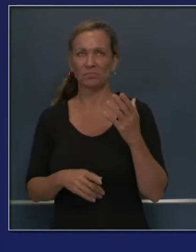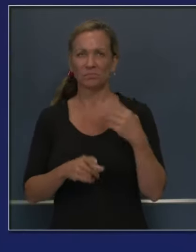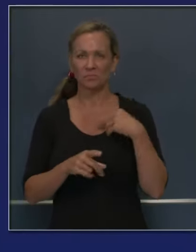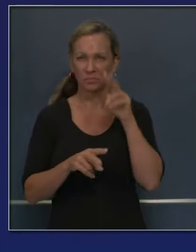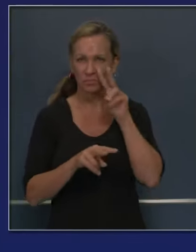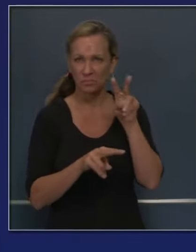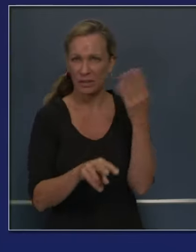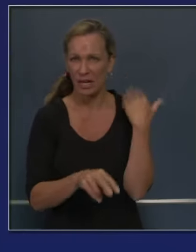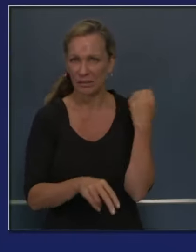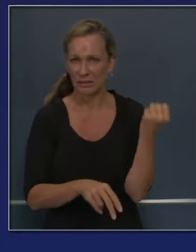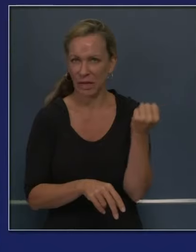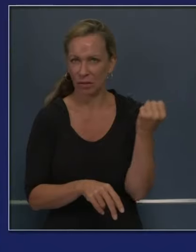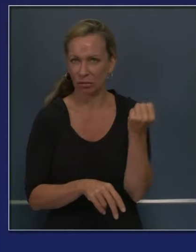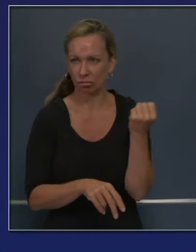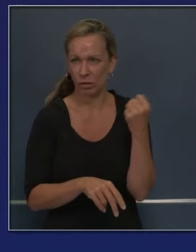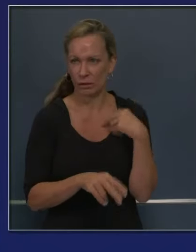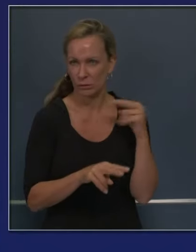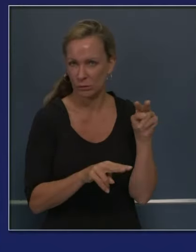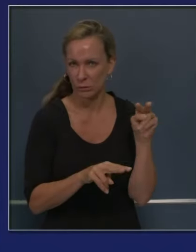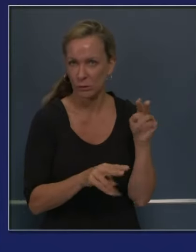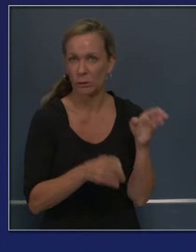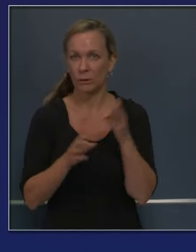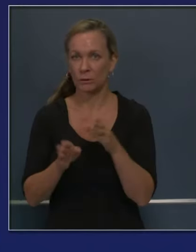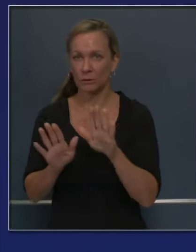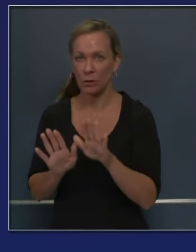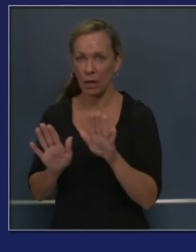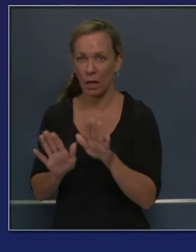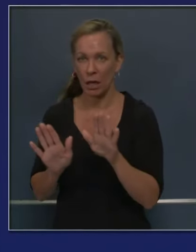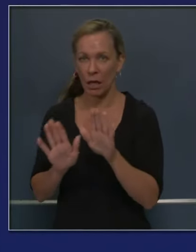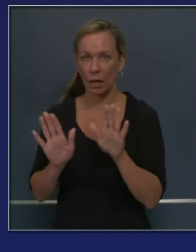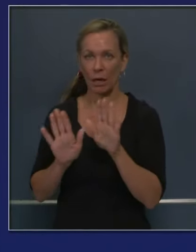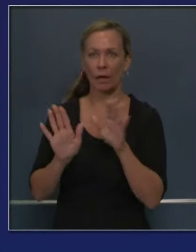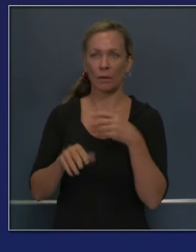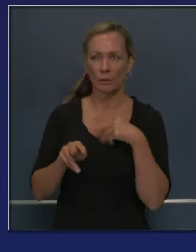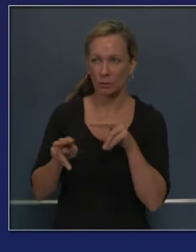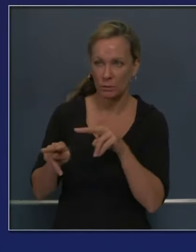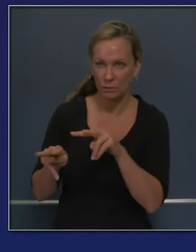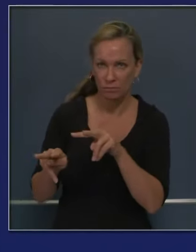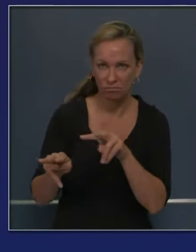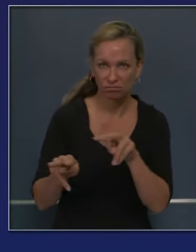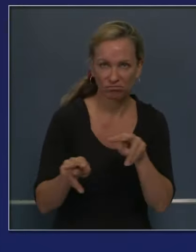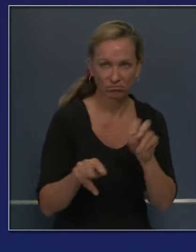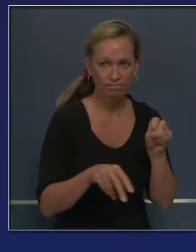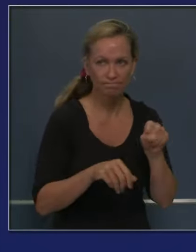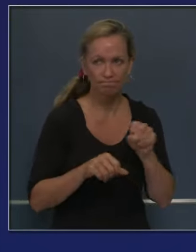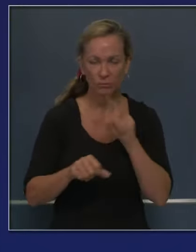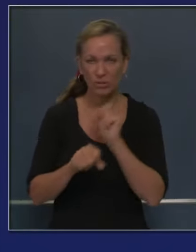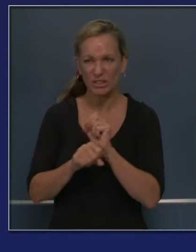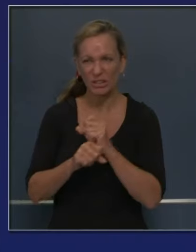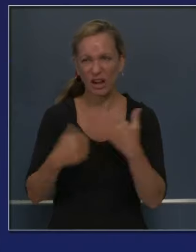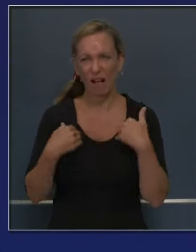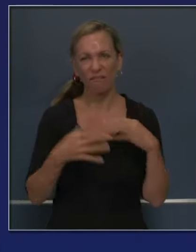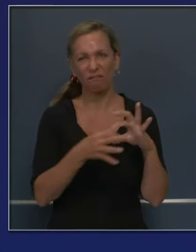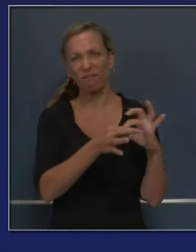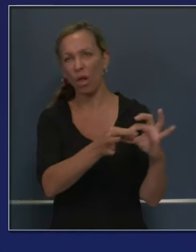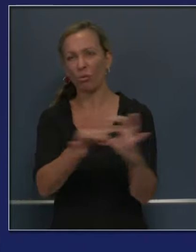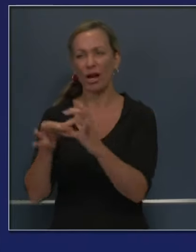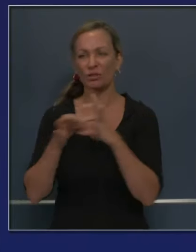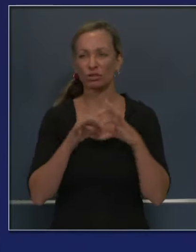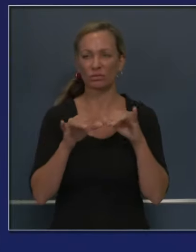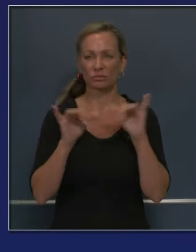we're up there in Livermore area, and all of a sudden some Santa Monica fire engines come up. We saw some Tulare